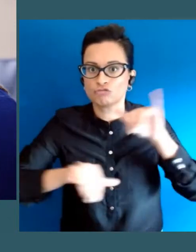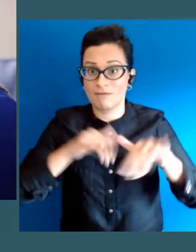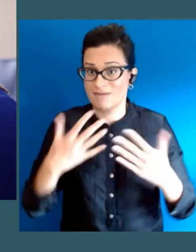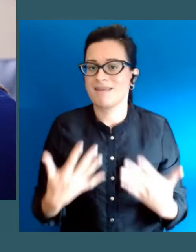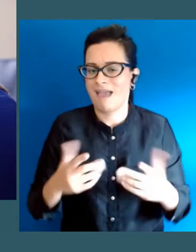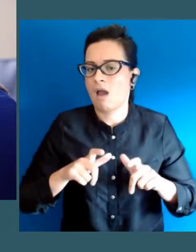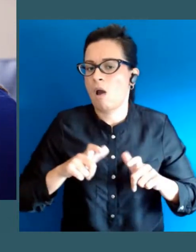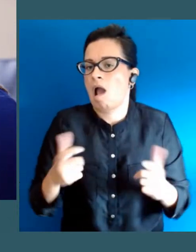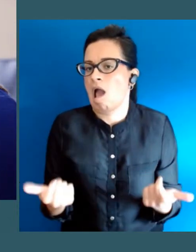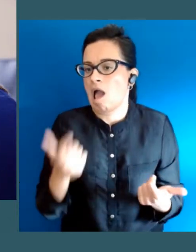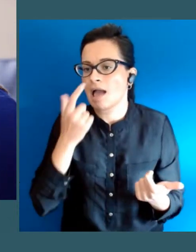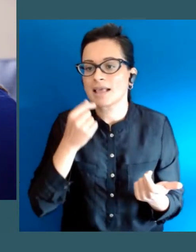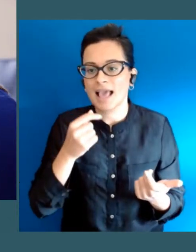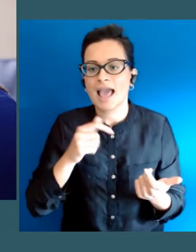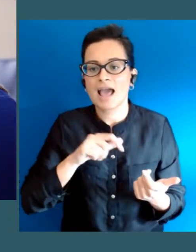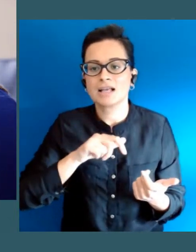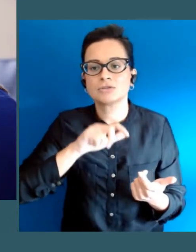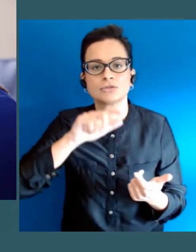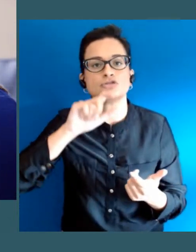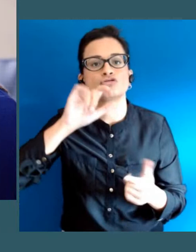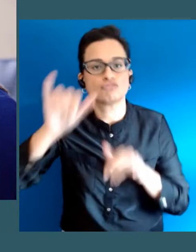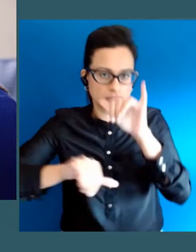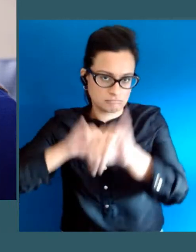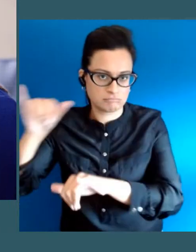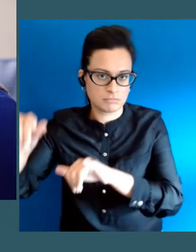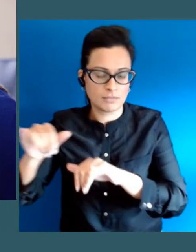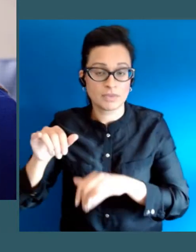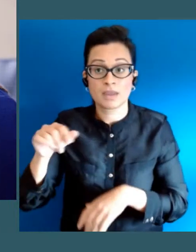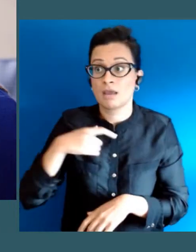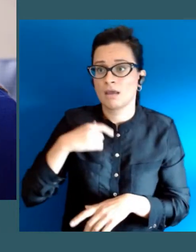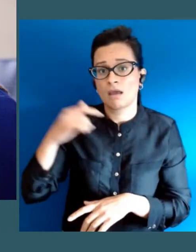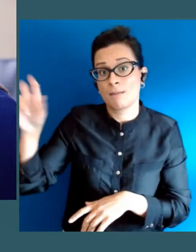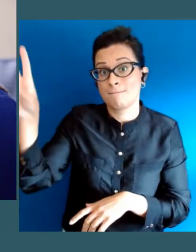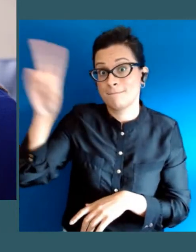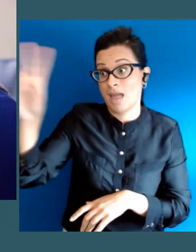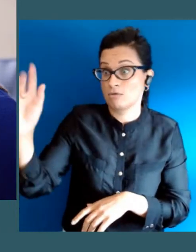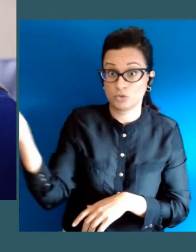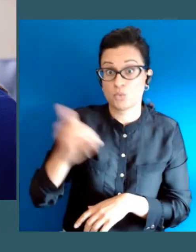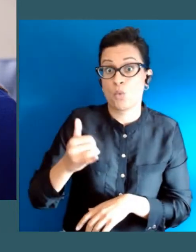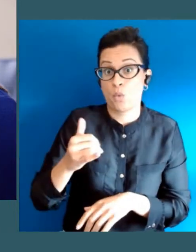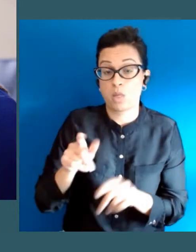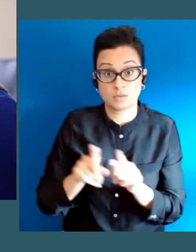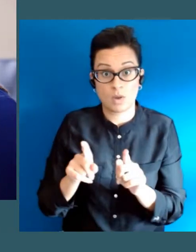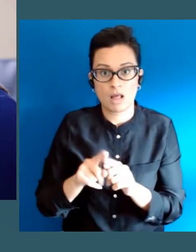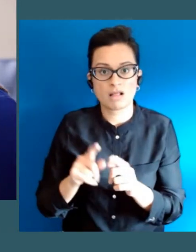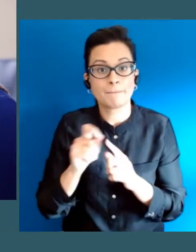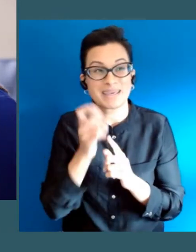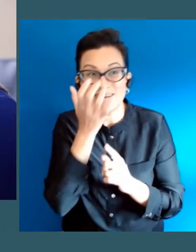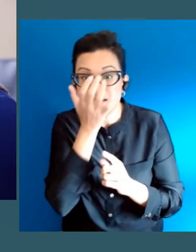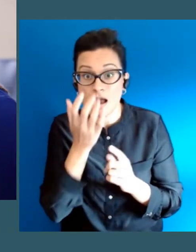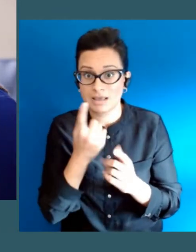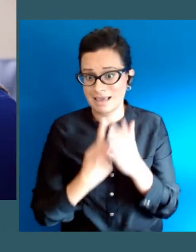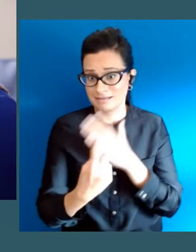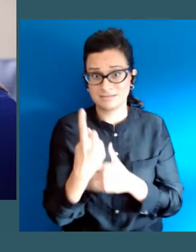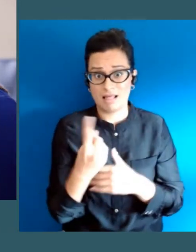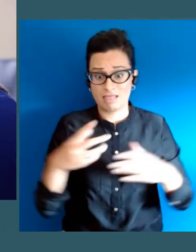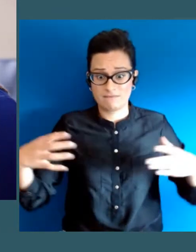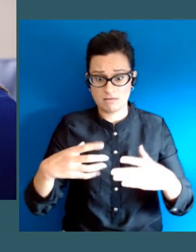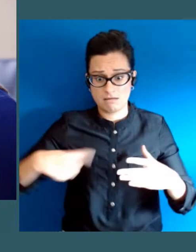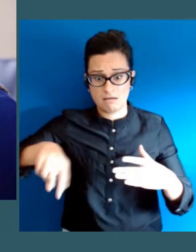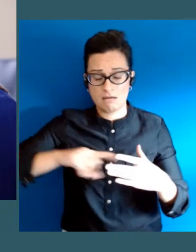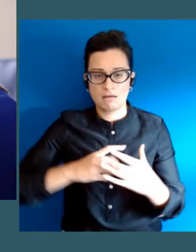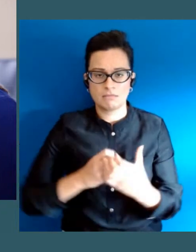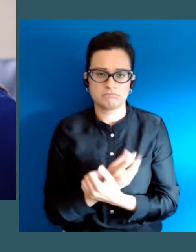many calls from parents. And when we consider just peanut allergy alone, there are so many calls that we